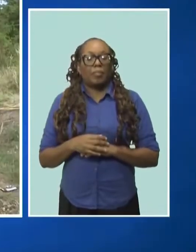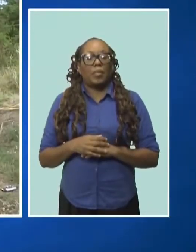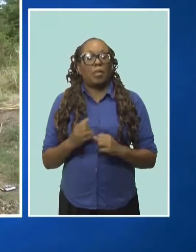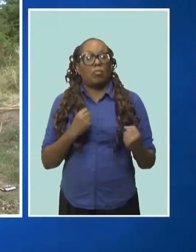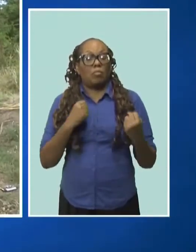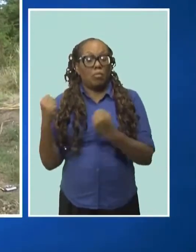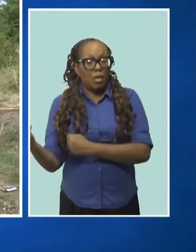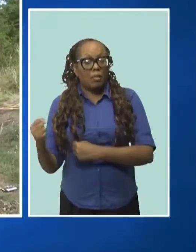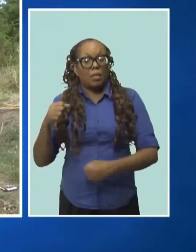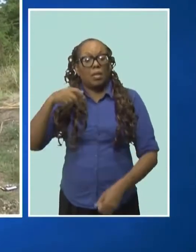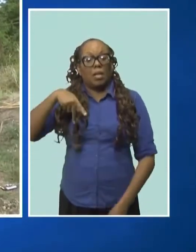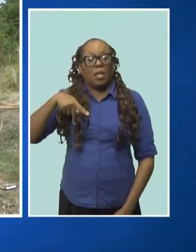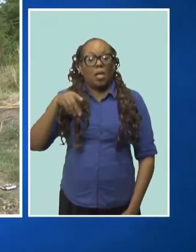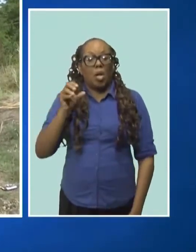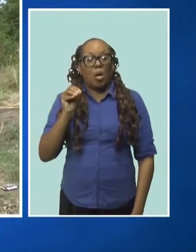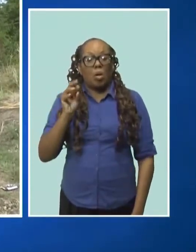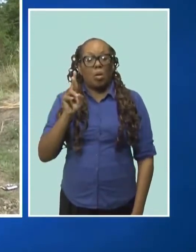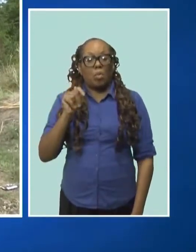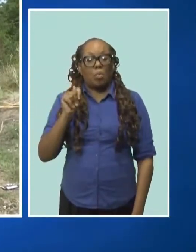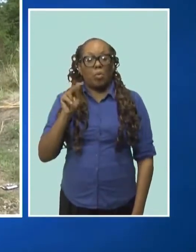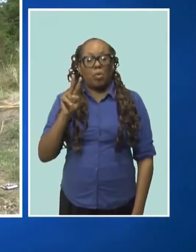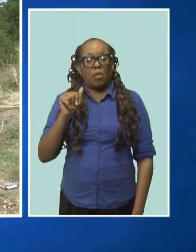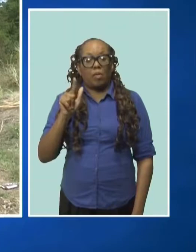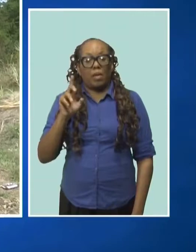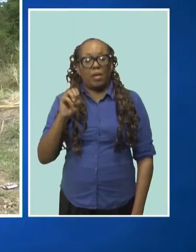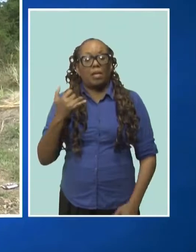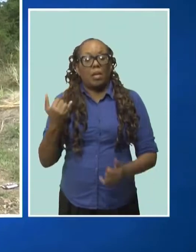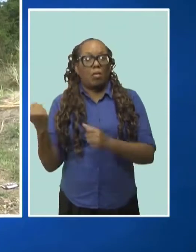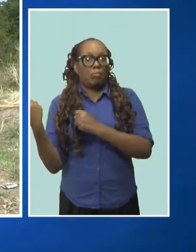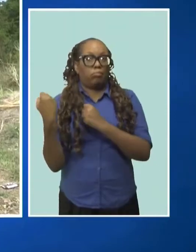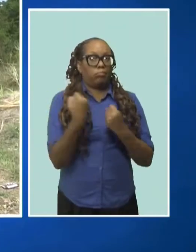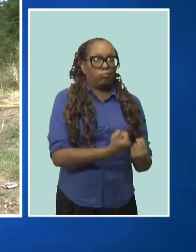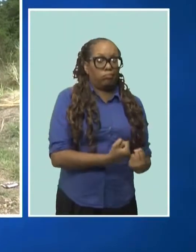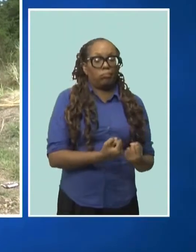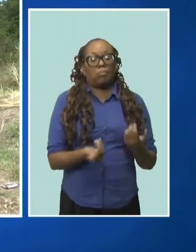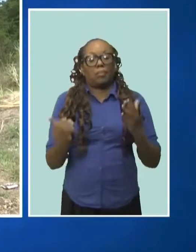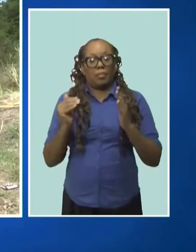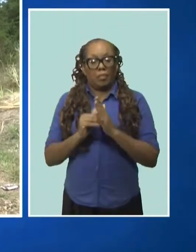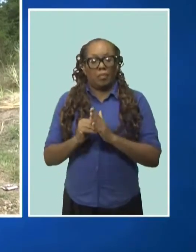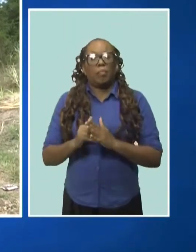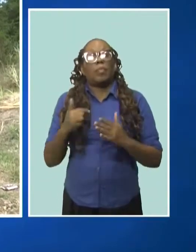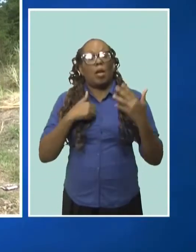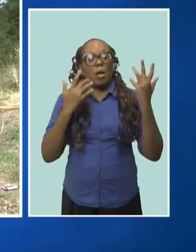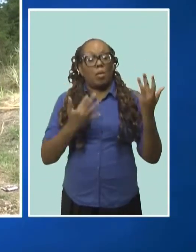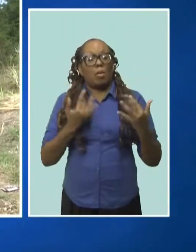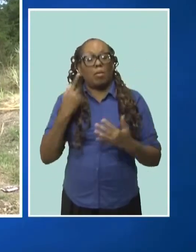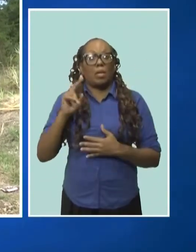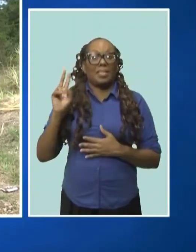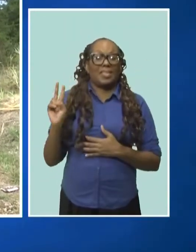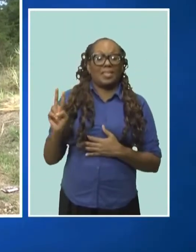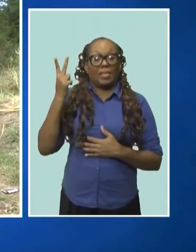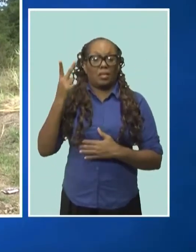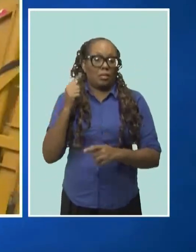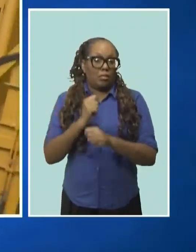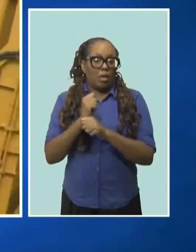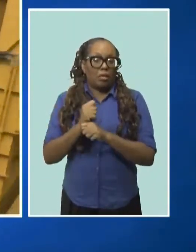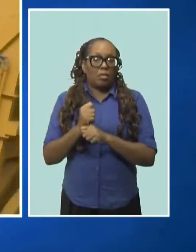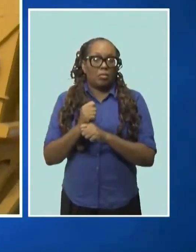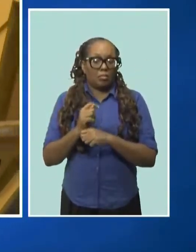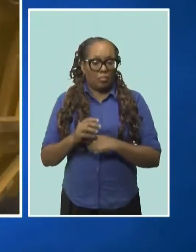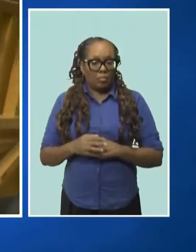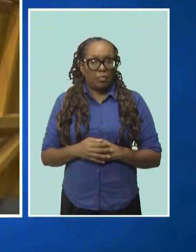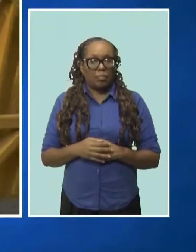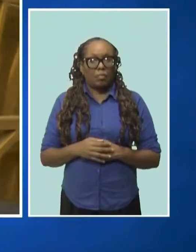Factory, he weighed offload, and he's on his way back up for the second trip. I am waiting on my second assigned truck. The plantation manager